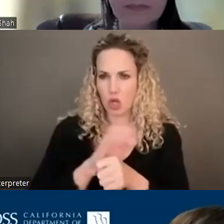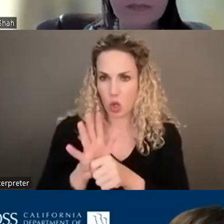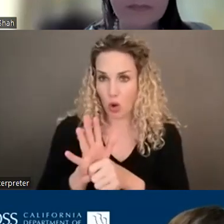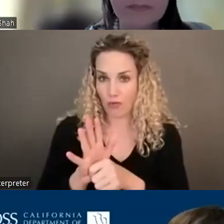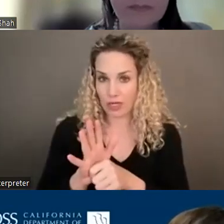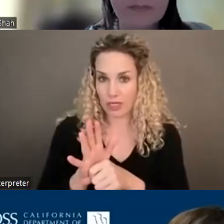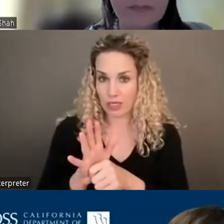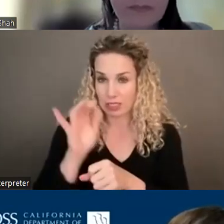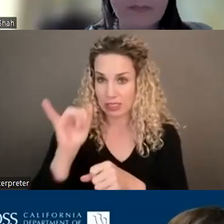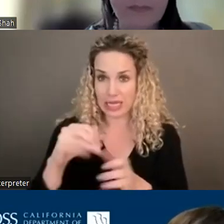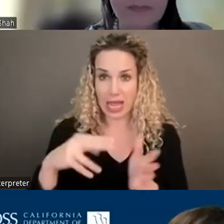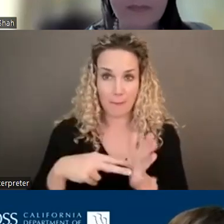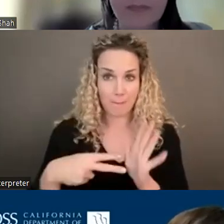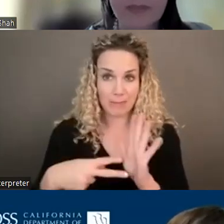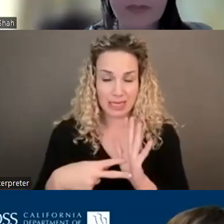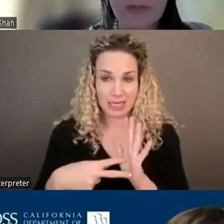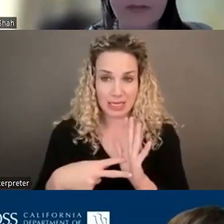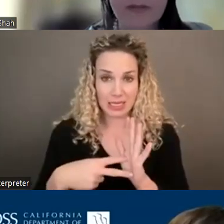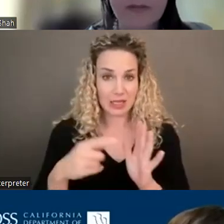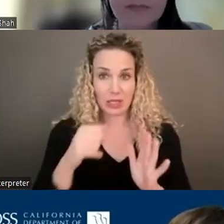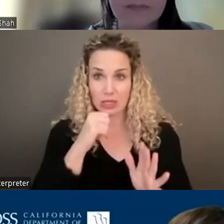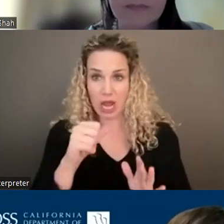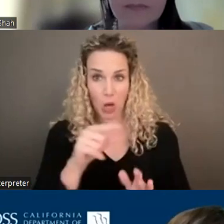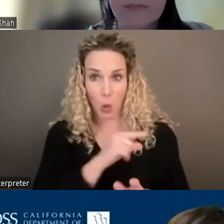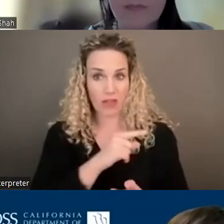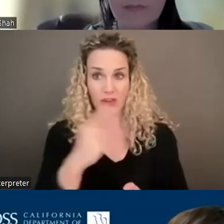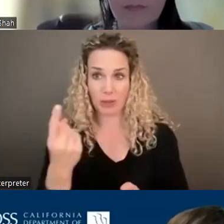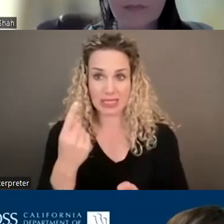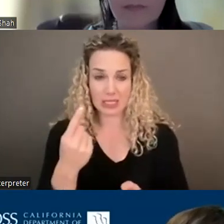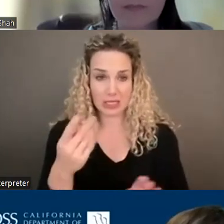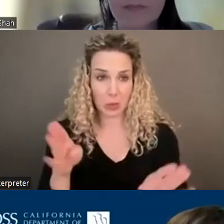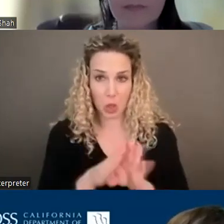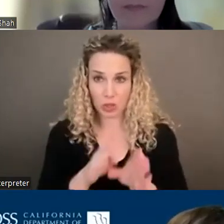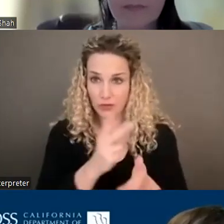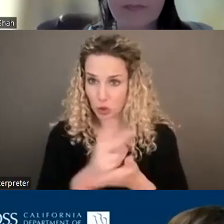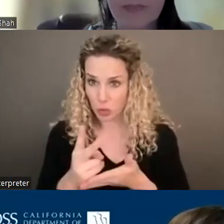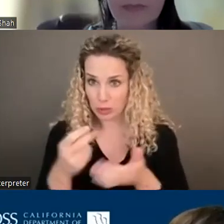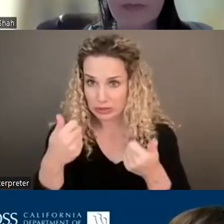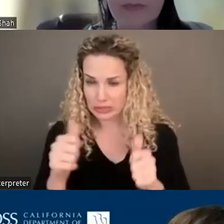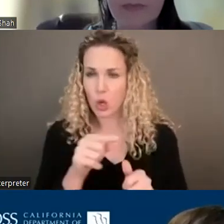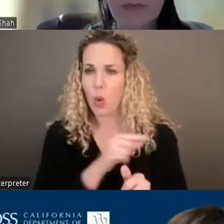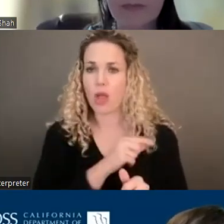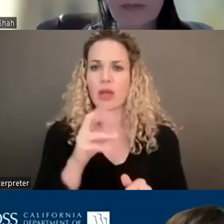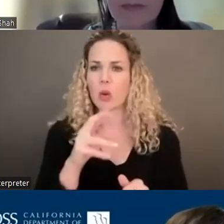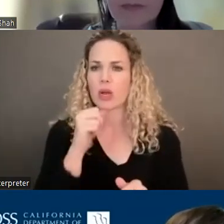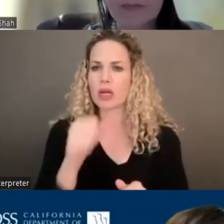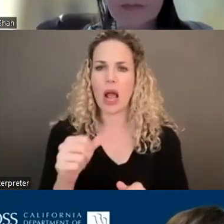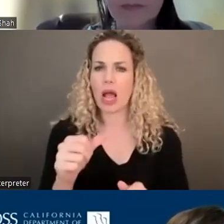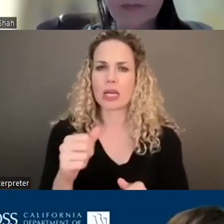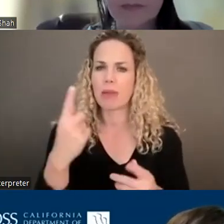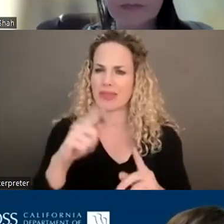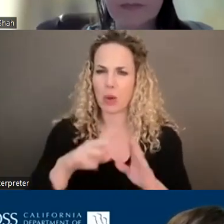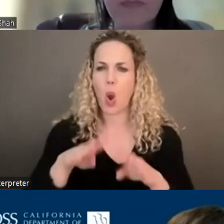means, they're gonna still qualify because they were only 2 weeks closed and they still the all year round open.